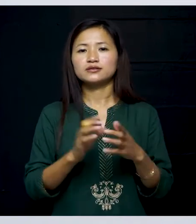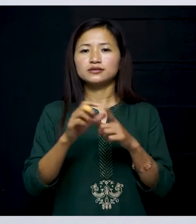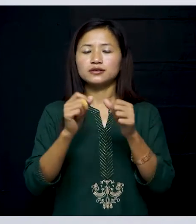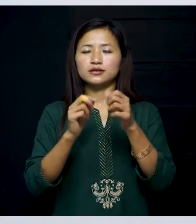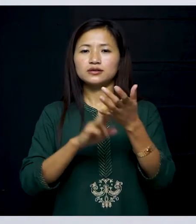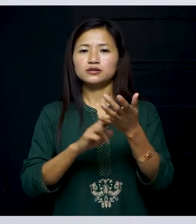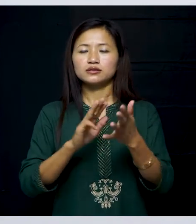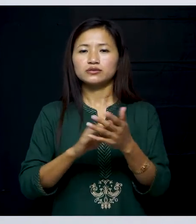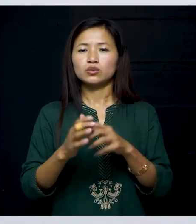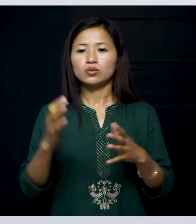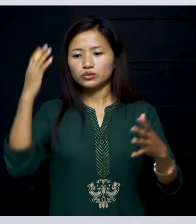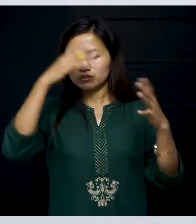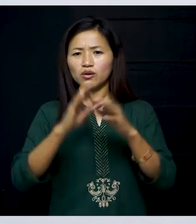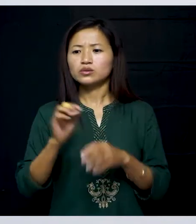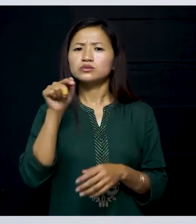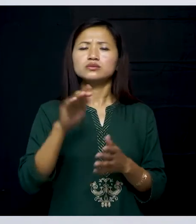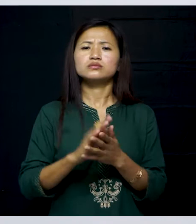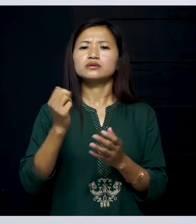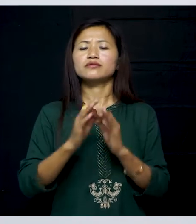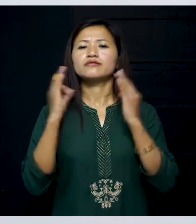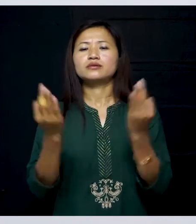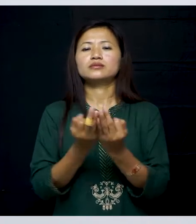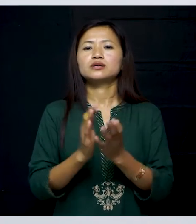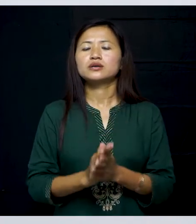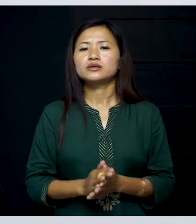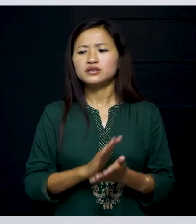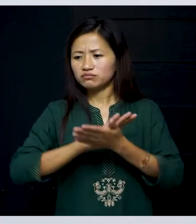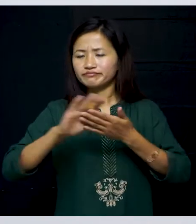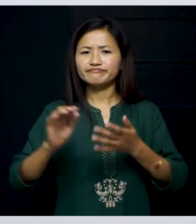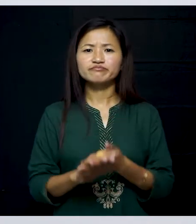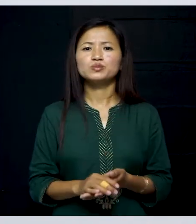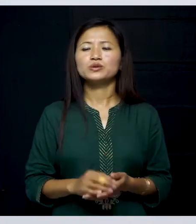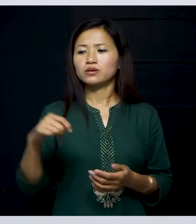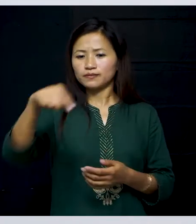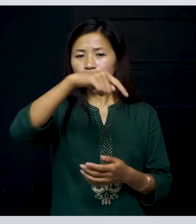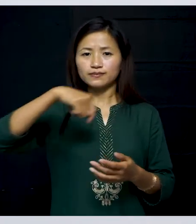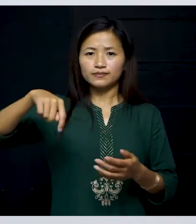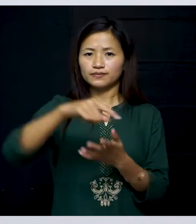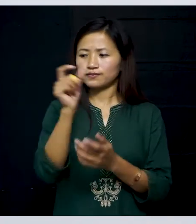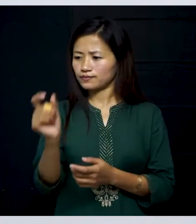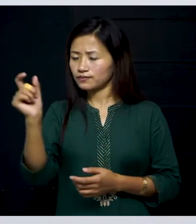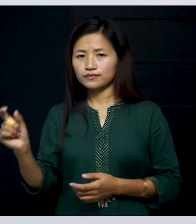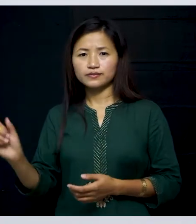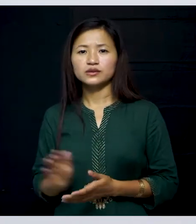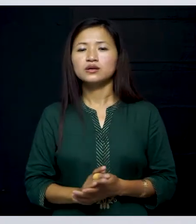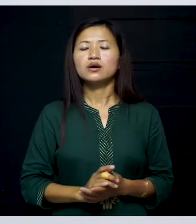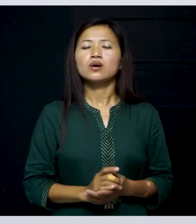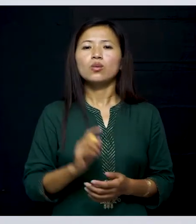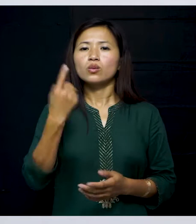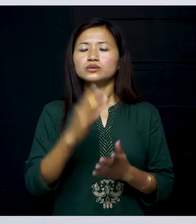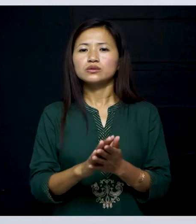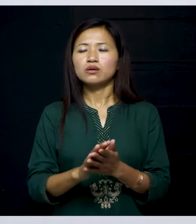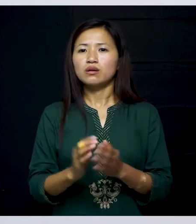only to you and your family, but fire can prove very dangerous to the people around you. Because once your house catches fire,